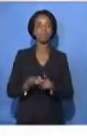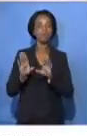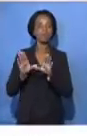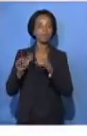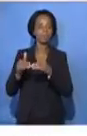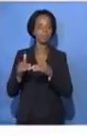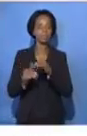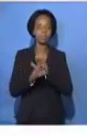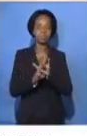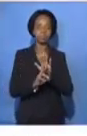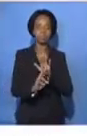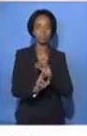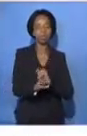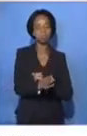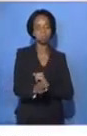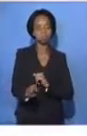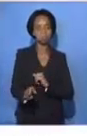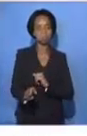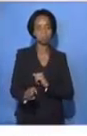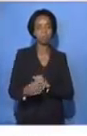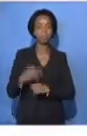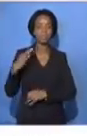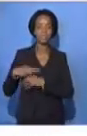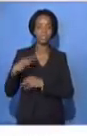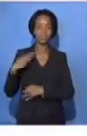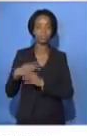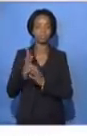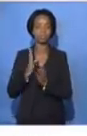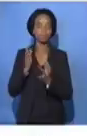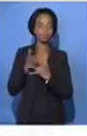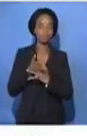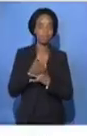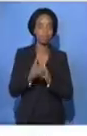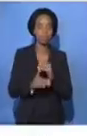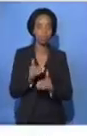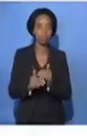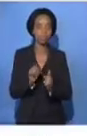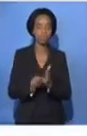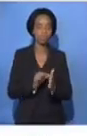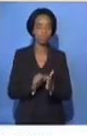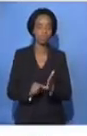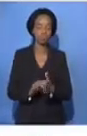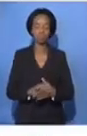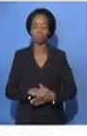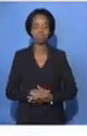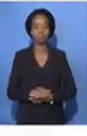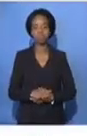were visible and did not interfere with the voting process.